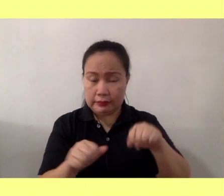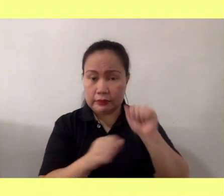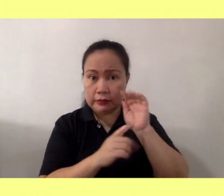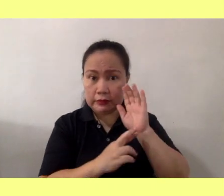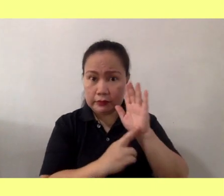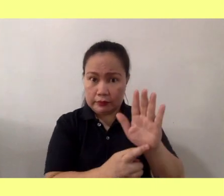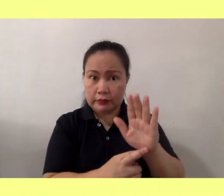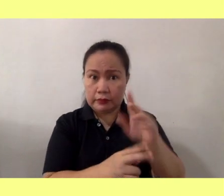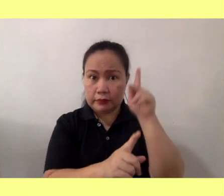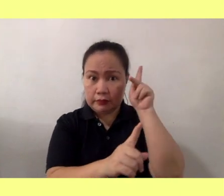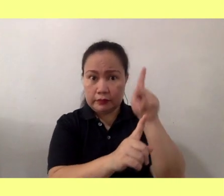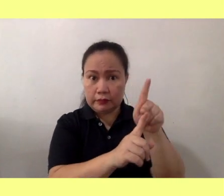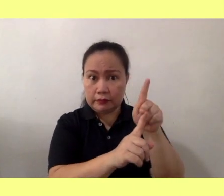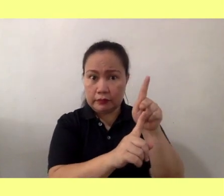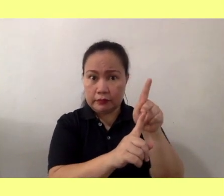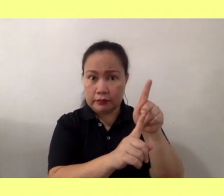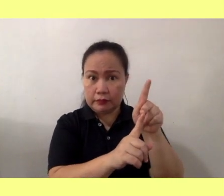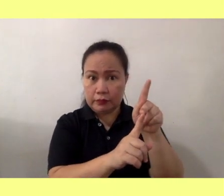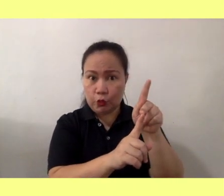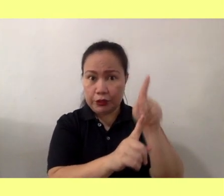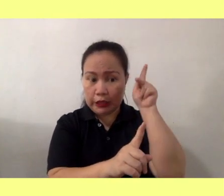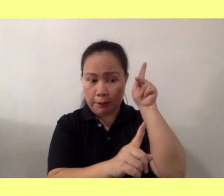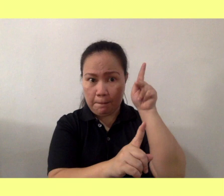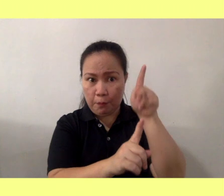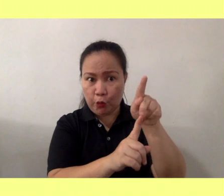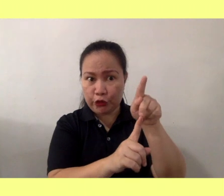represent the point, like for example,